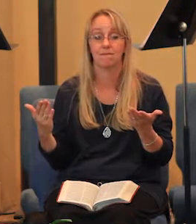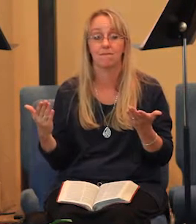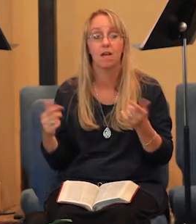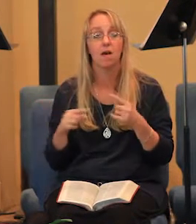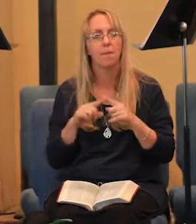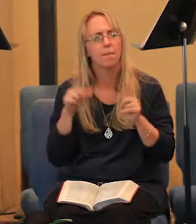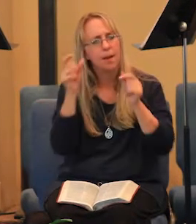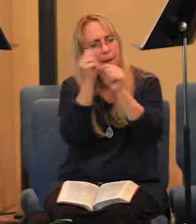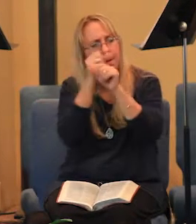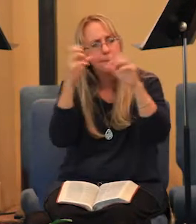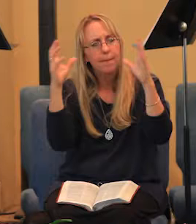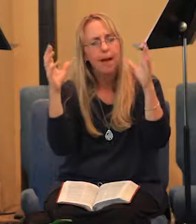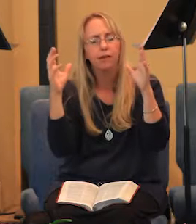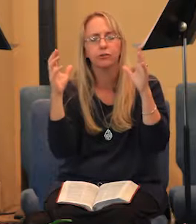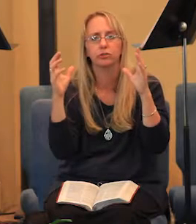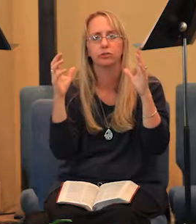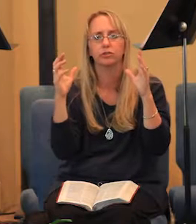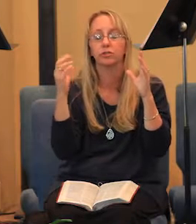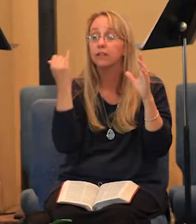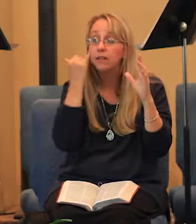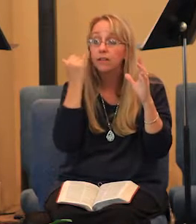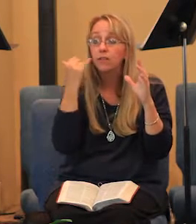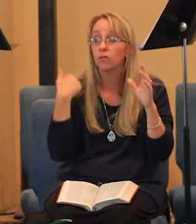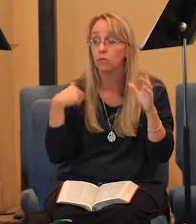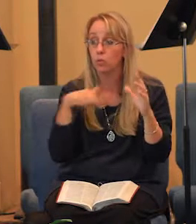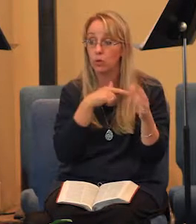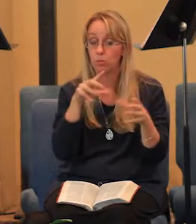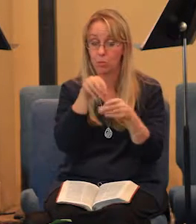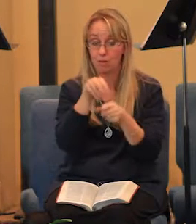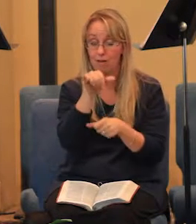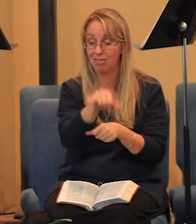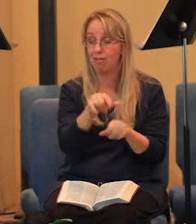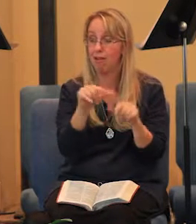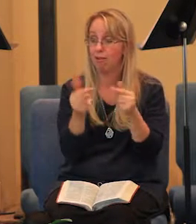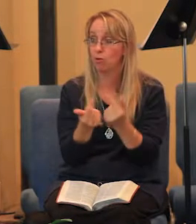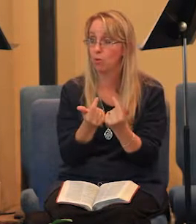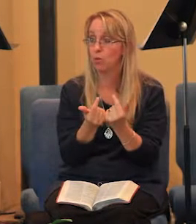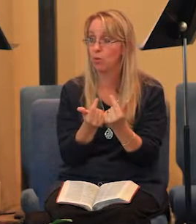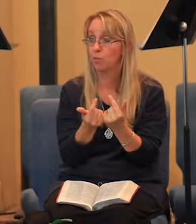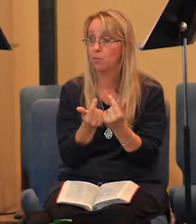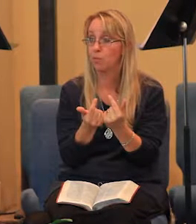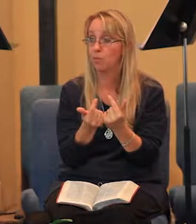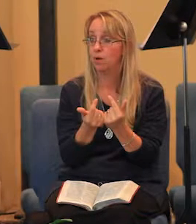But imagine if we had been in that group.